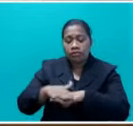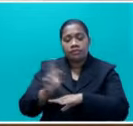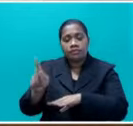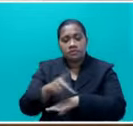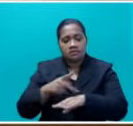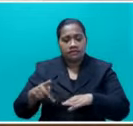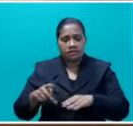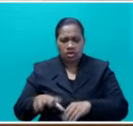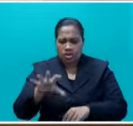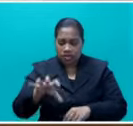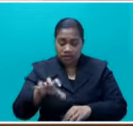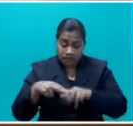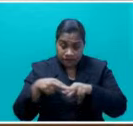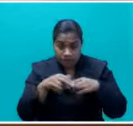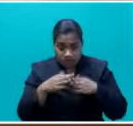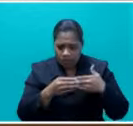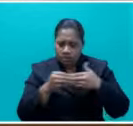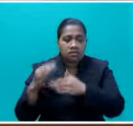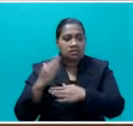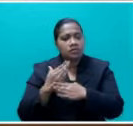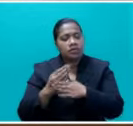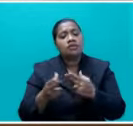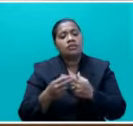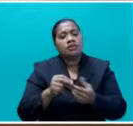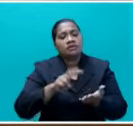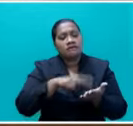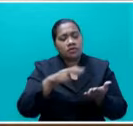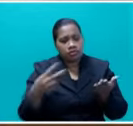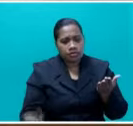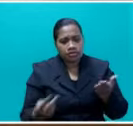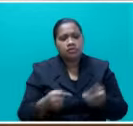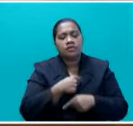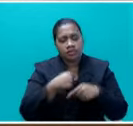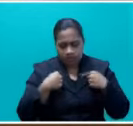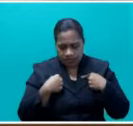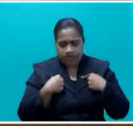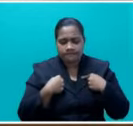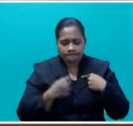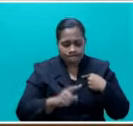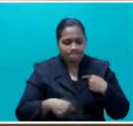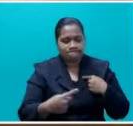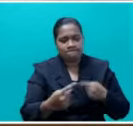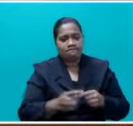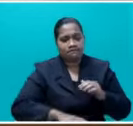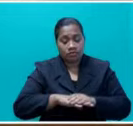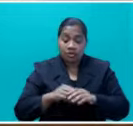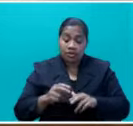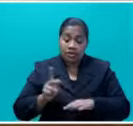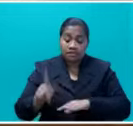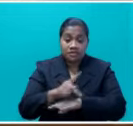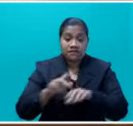this work. We are leading this work with Vanuatu, and we intend to approve this strategy when the Pacific Forum leaders meet